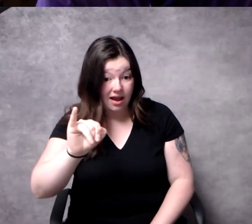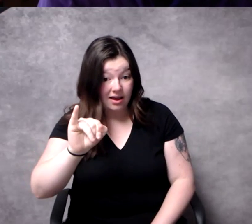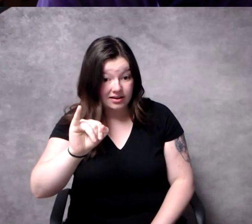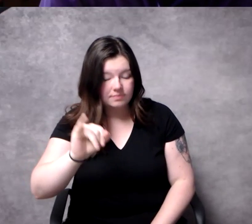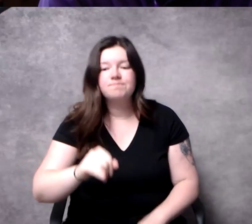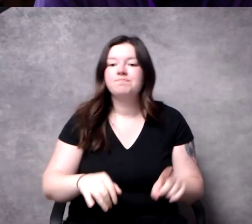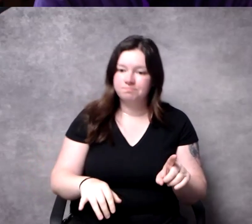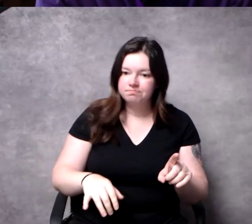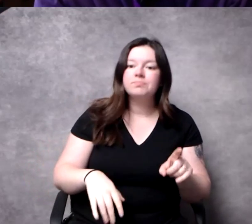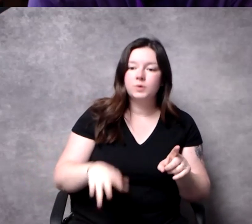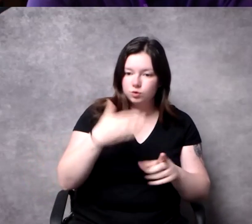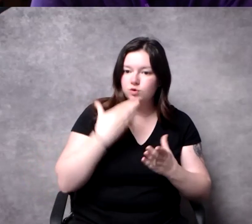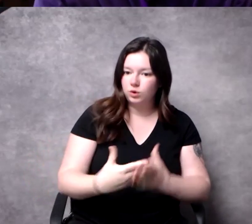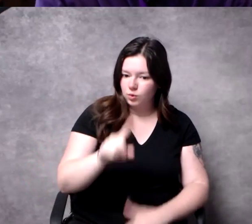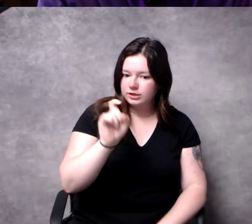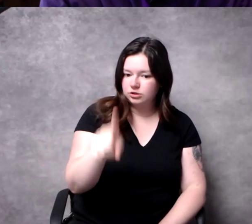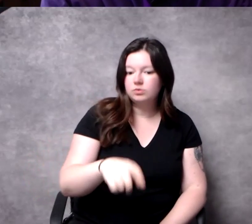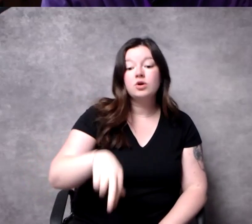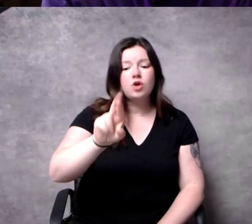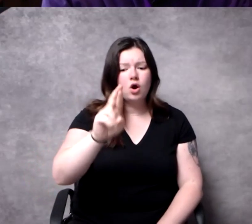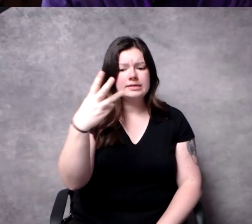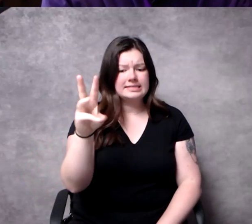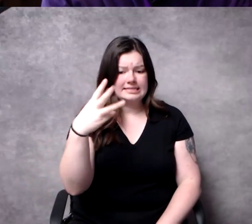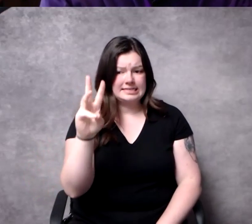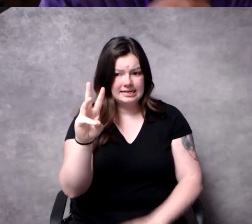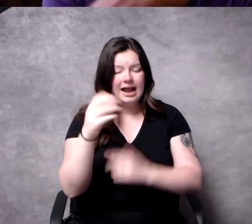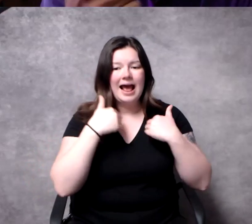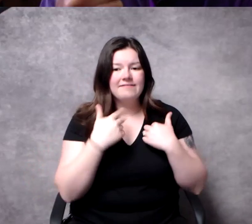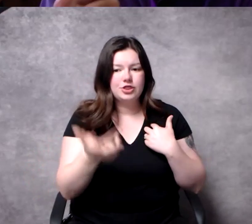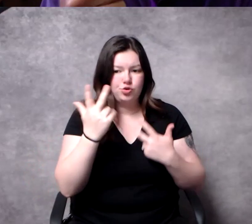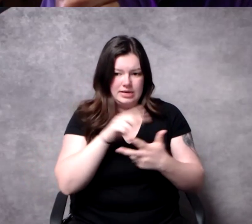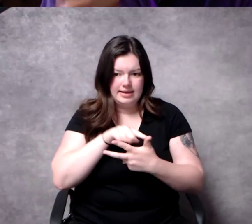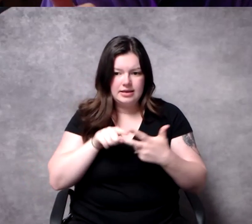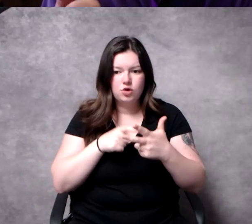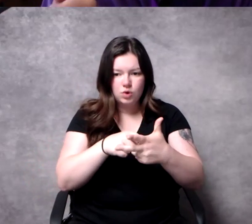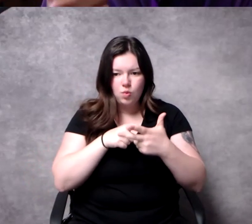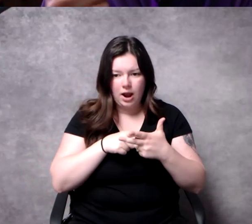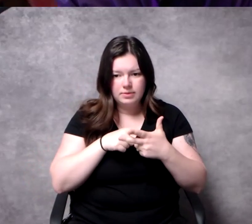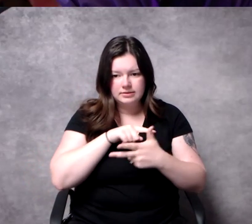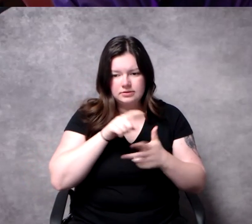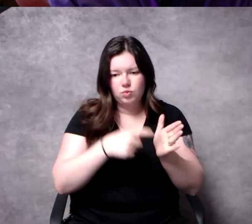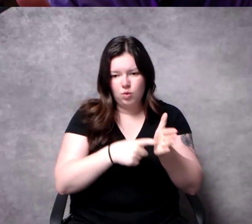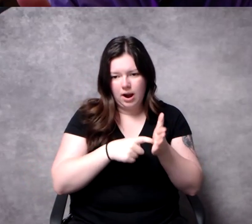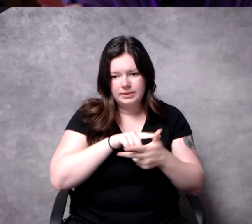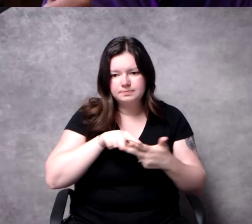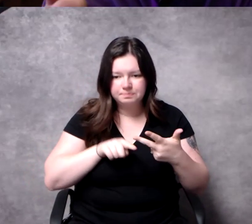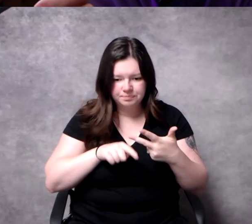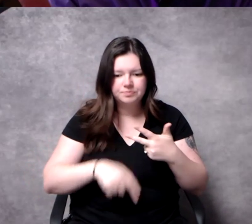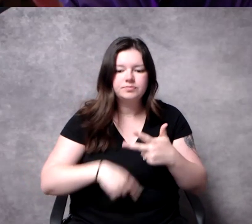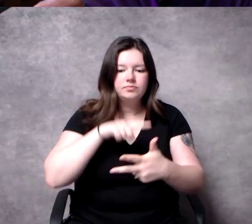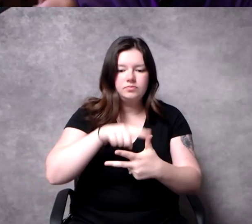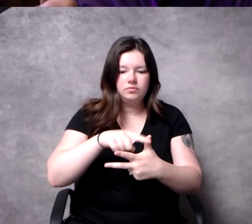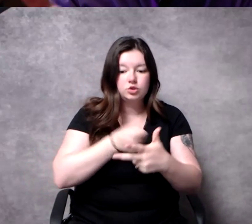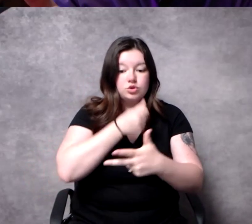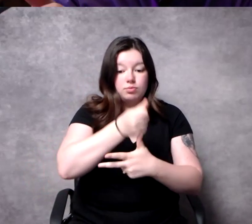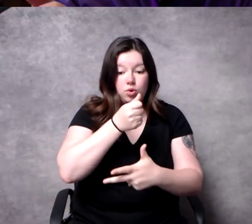question. So, the R16 mechanism sort of has three main criteria. One is to support meritorious research. So they want